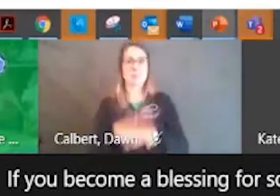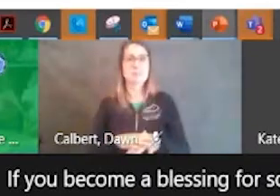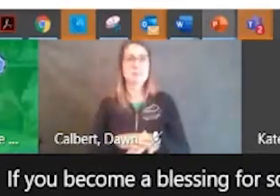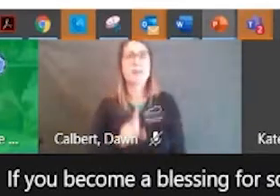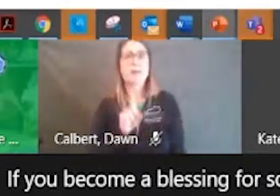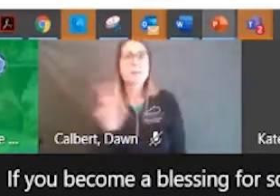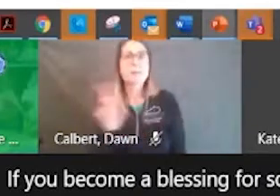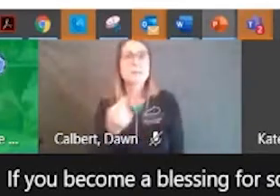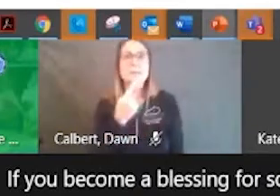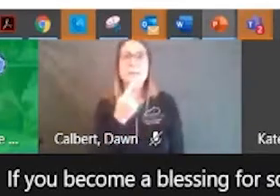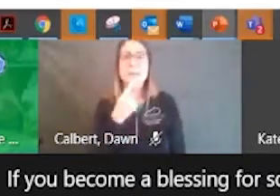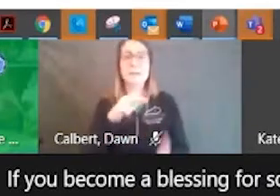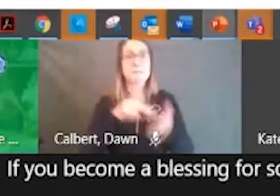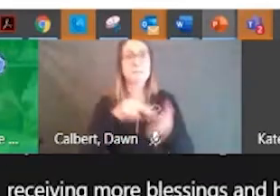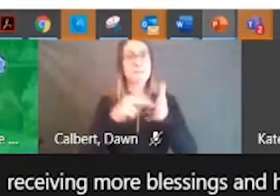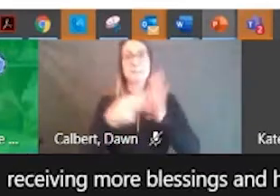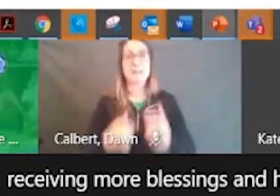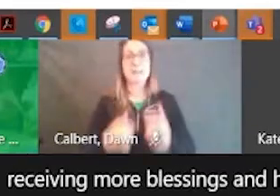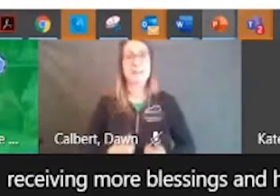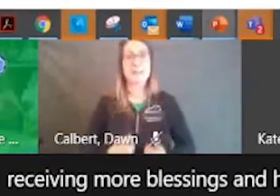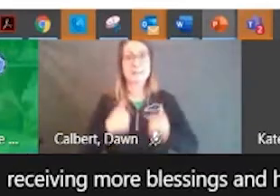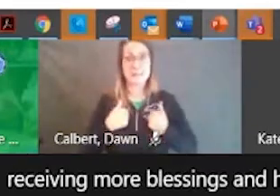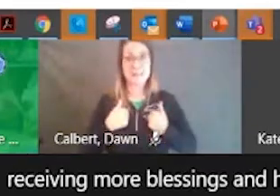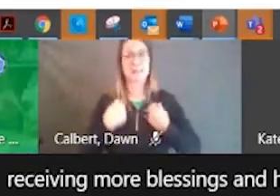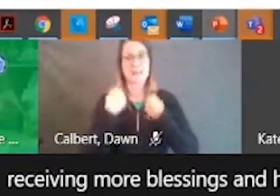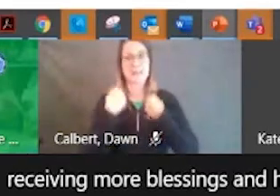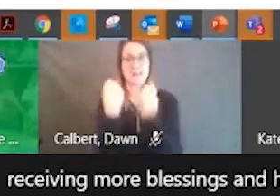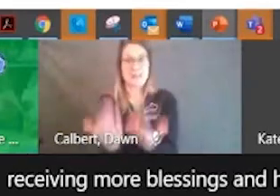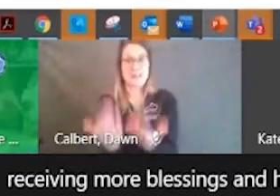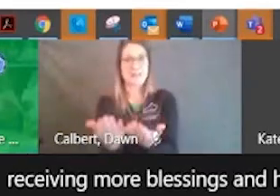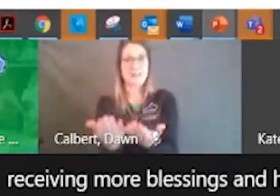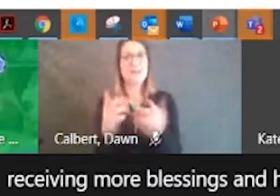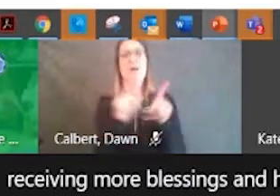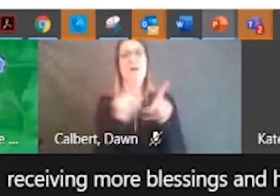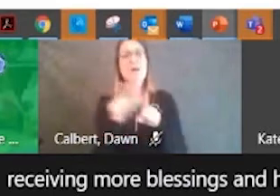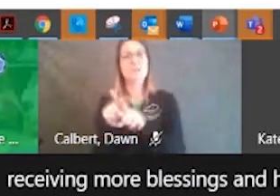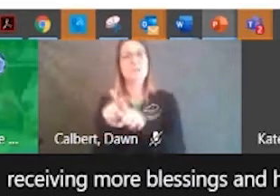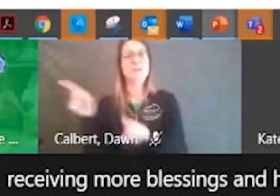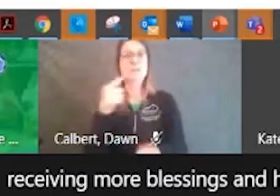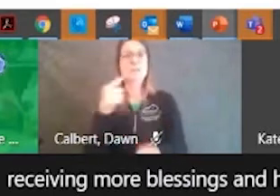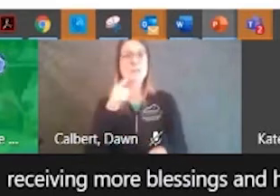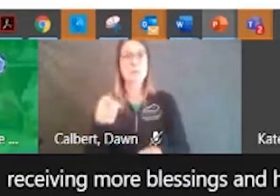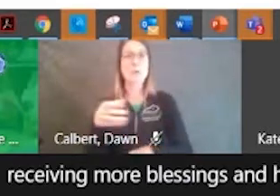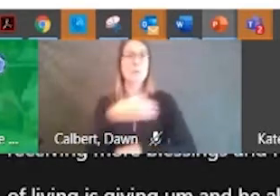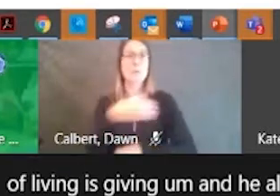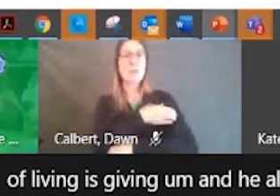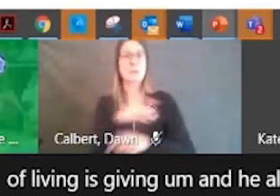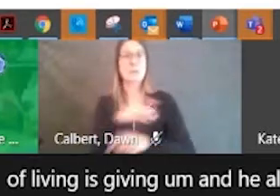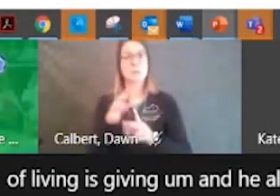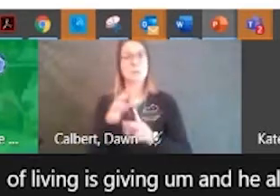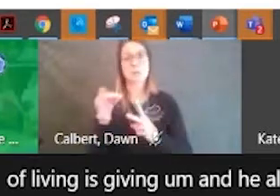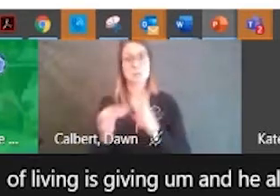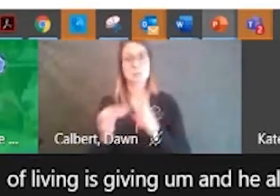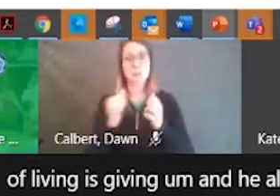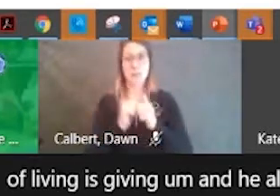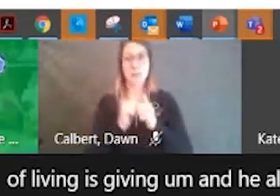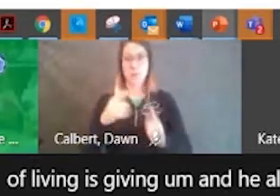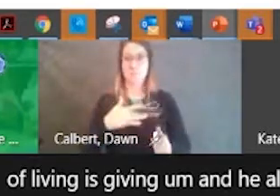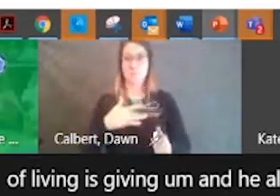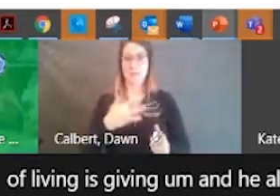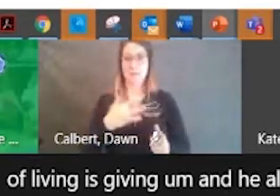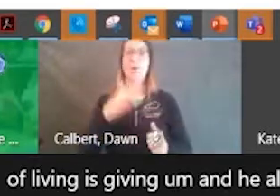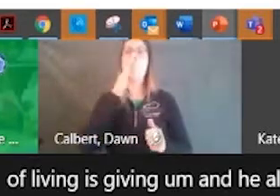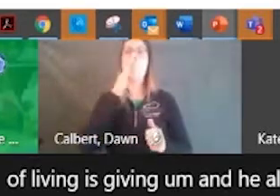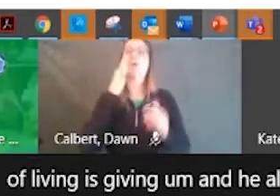the meaning of living is giving. And he also spoke about your power to choose how you feel will determine your quality of